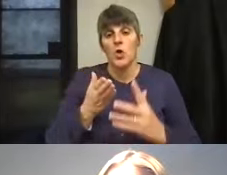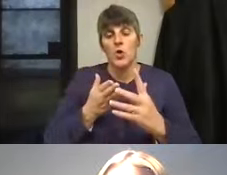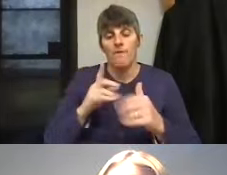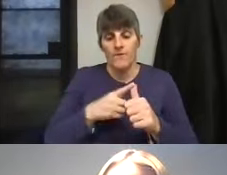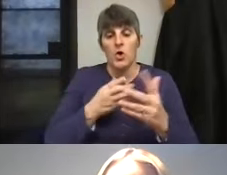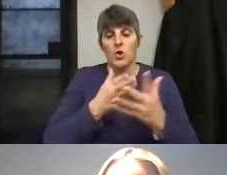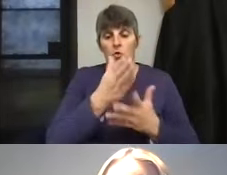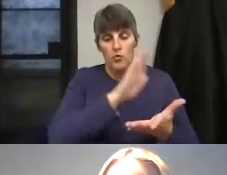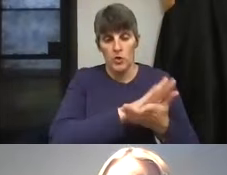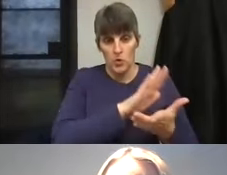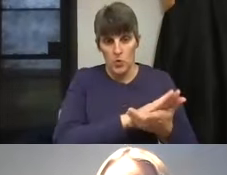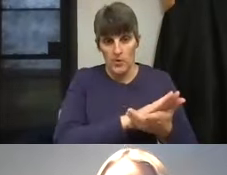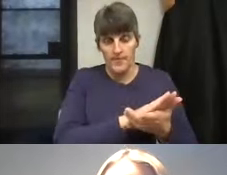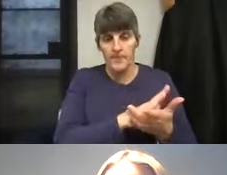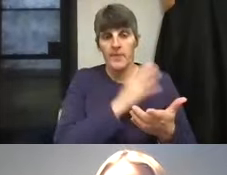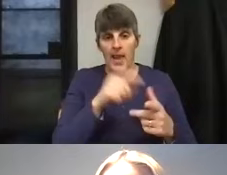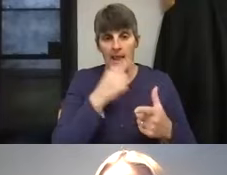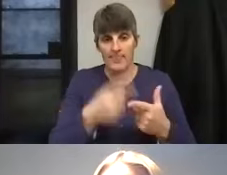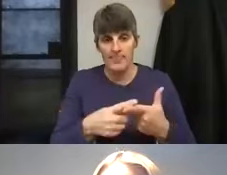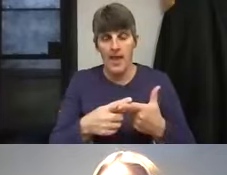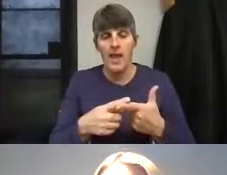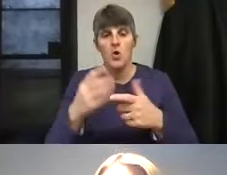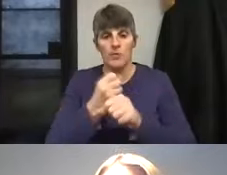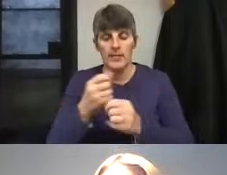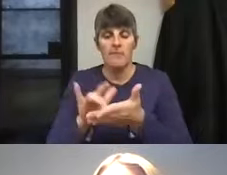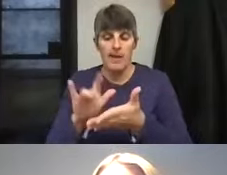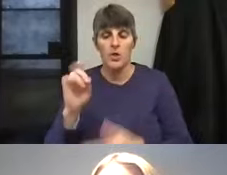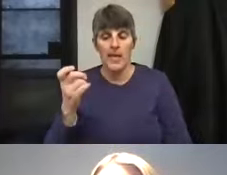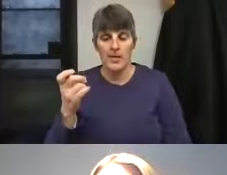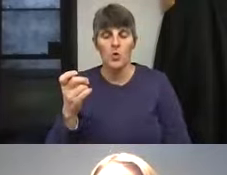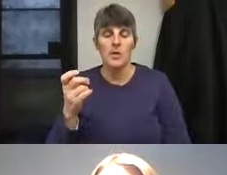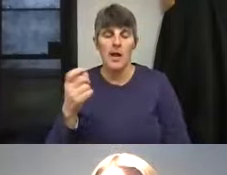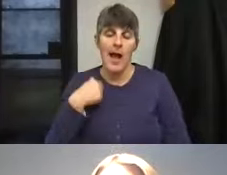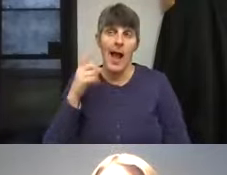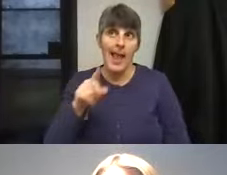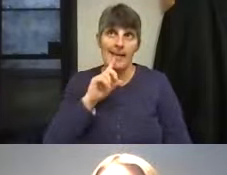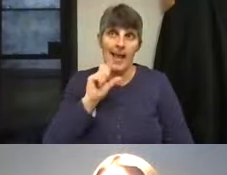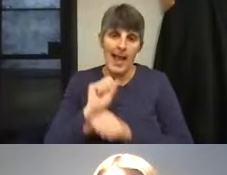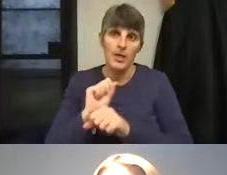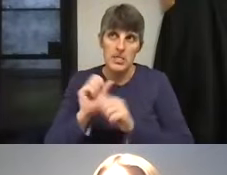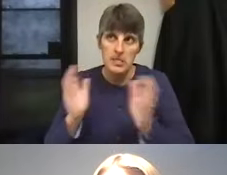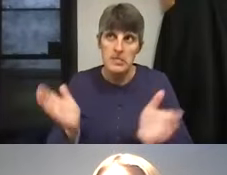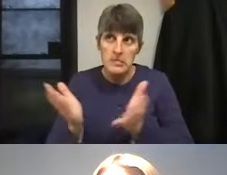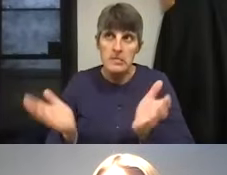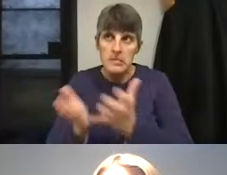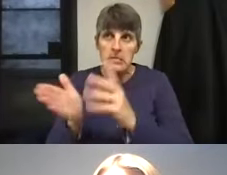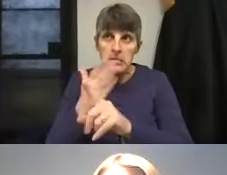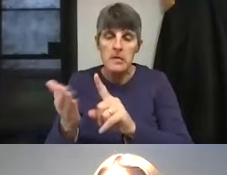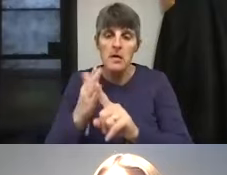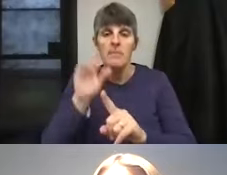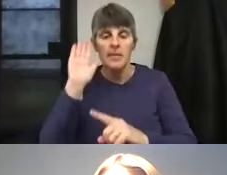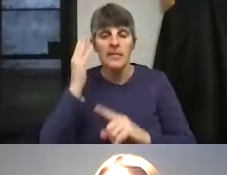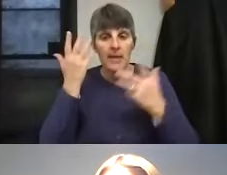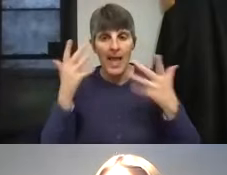through the school, and then received his medical diagnosis that I had to actually push for. But it seemed like once he got the